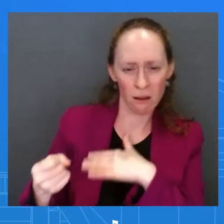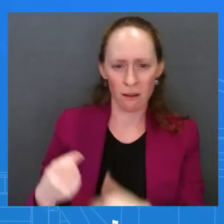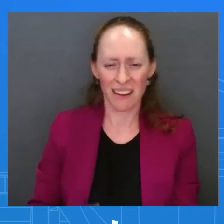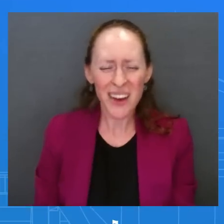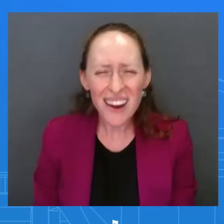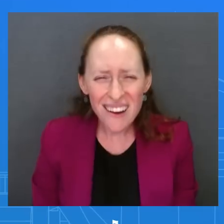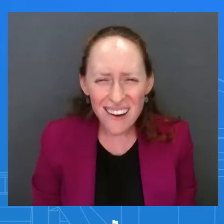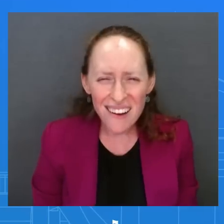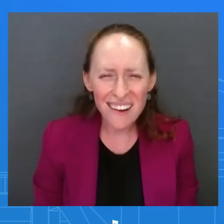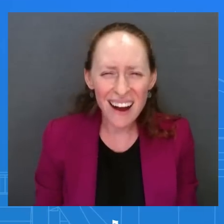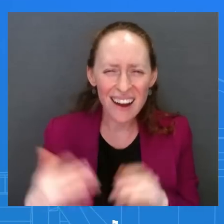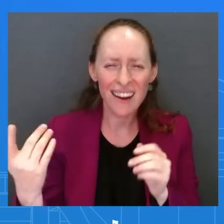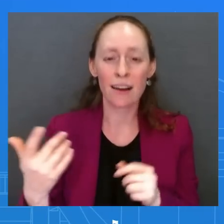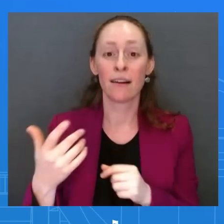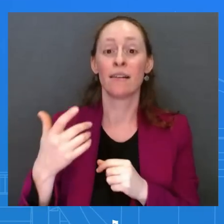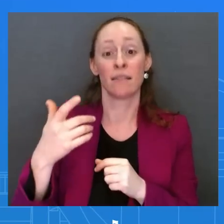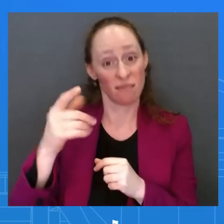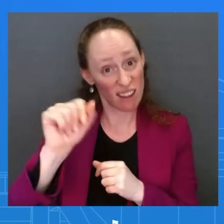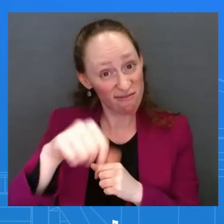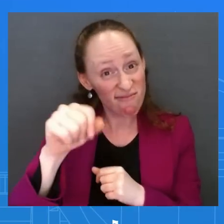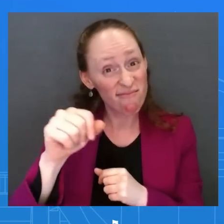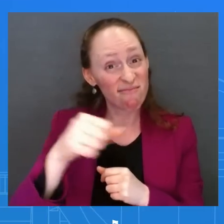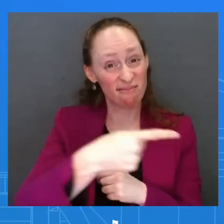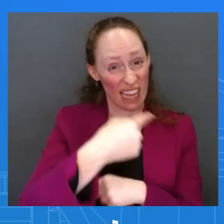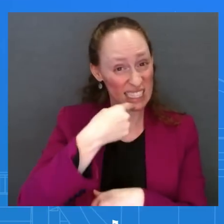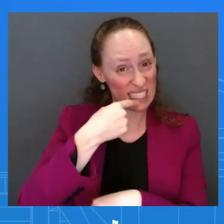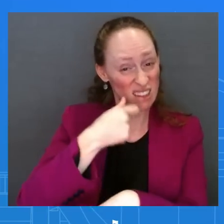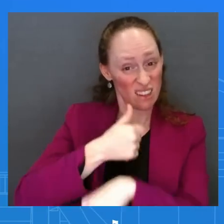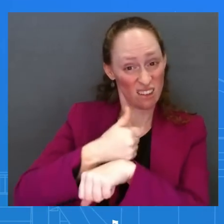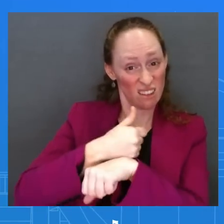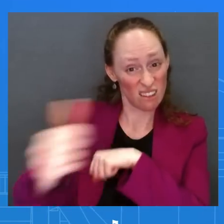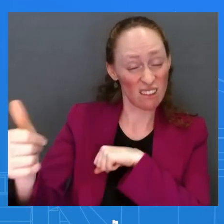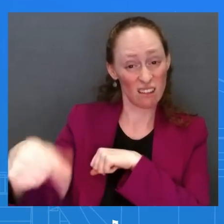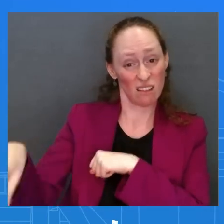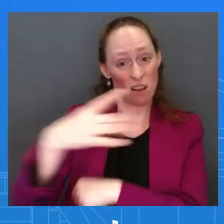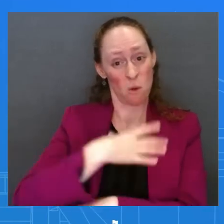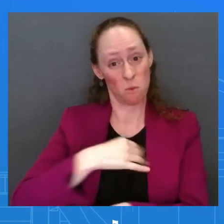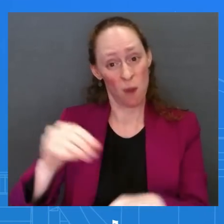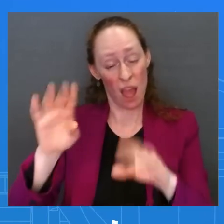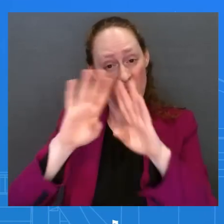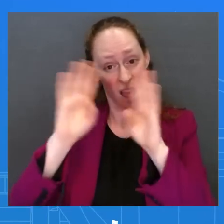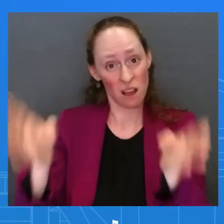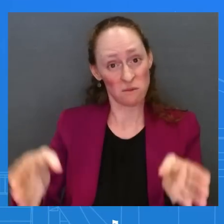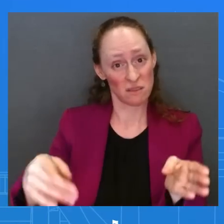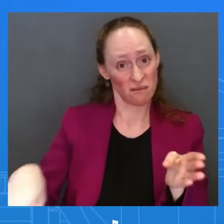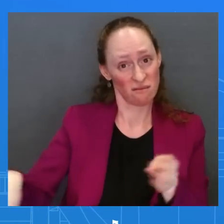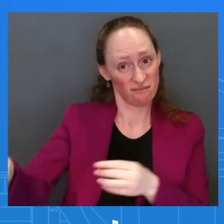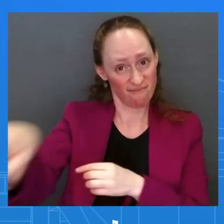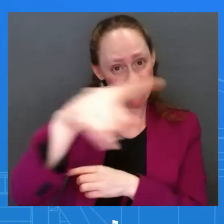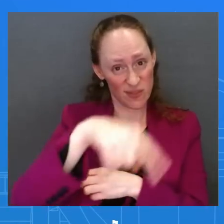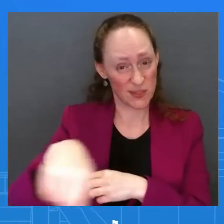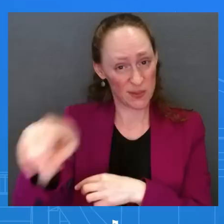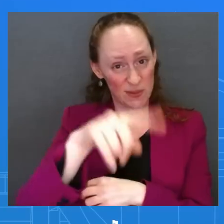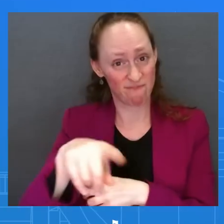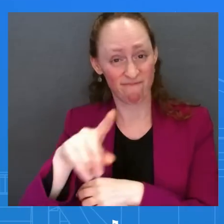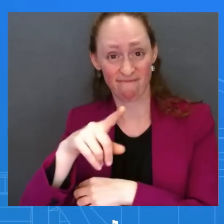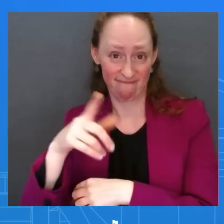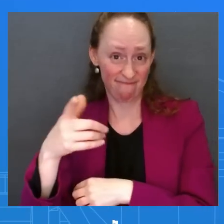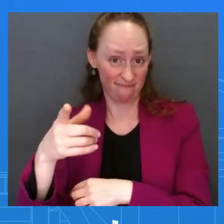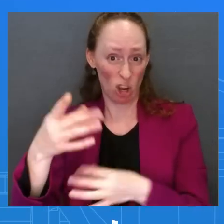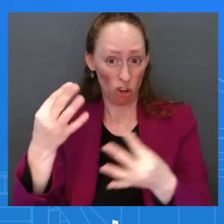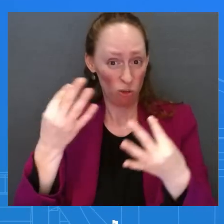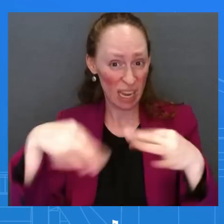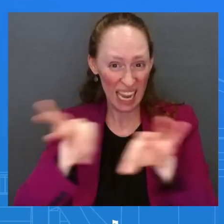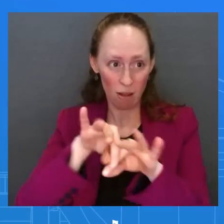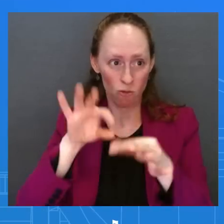his words, is the critical link in an illegal transnational human smuggling syndicate. So I'm going to be careful, because yes, he's the governor, but